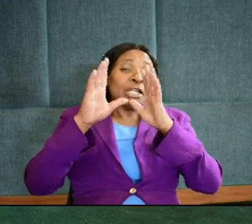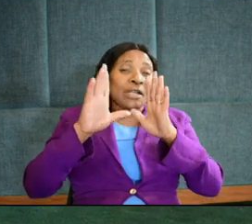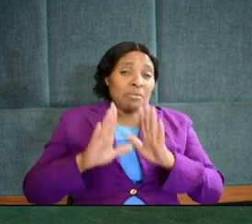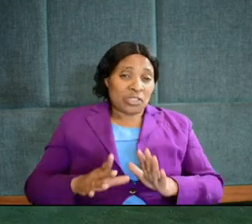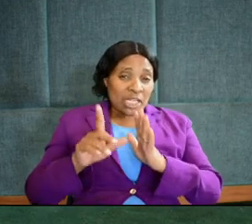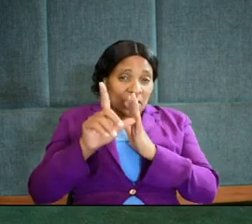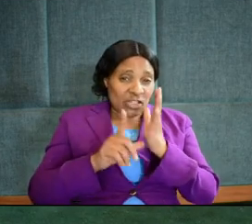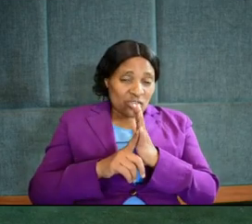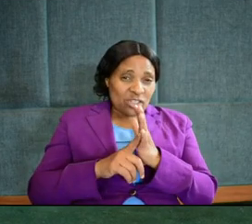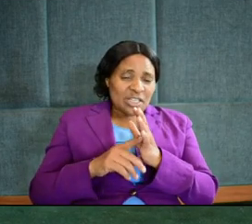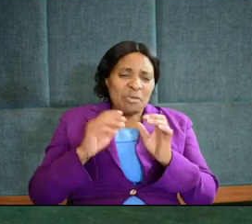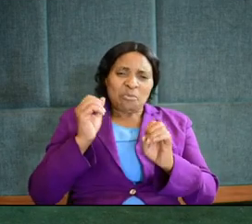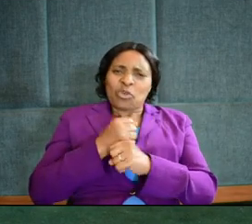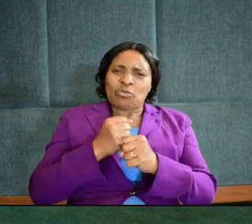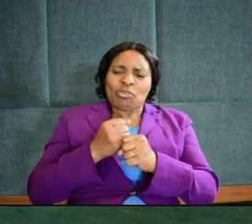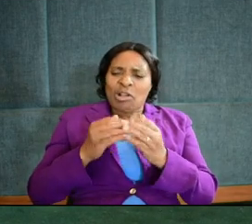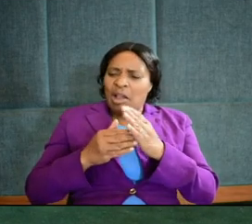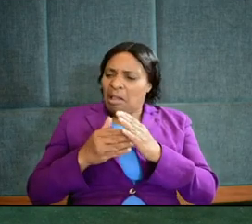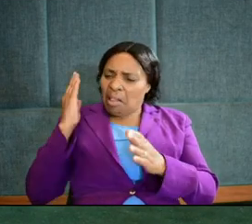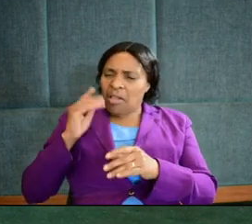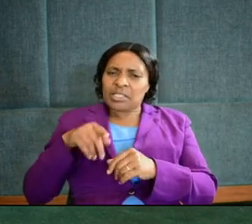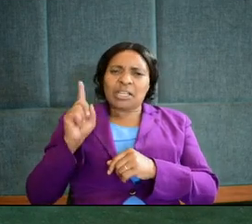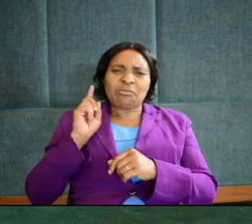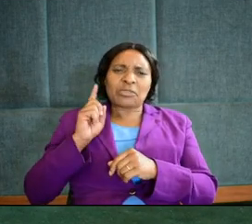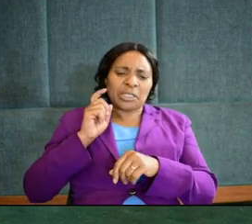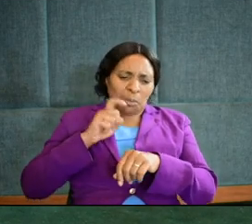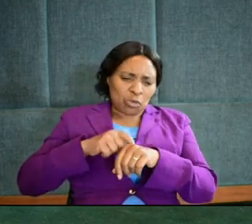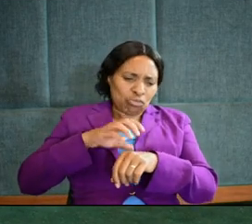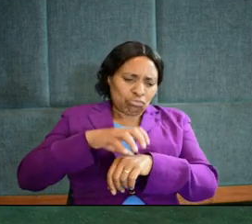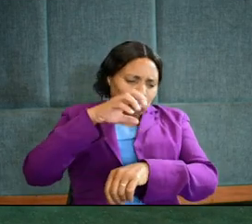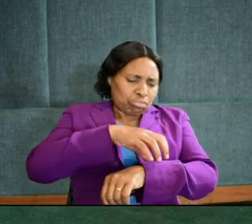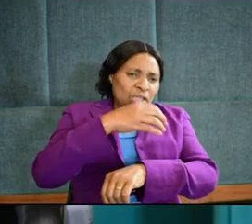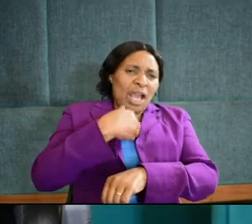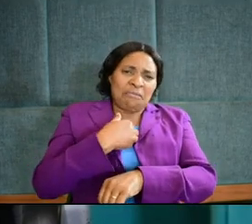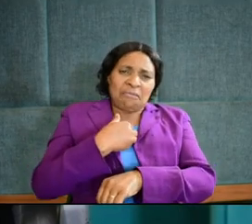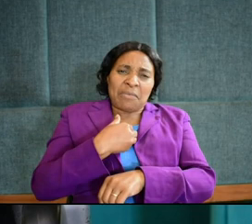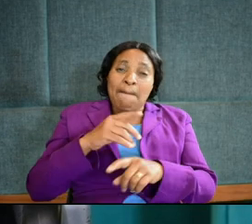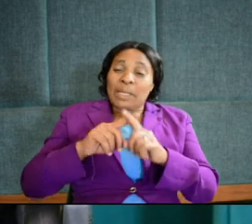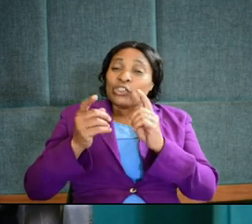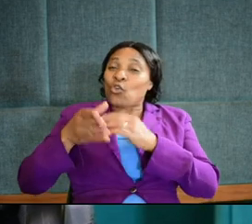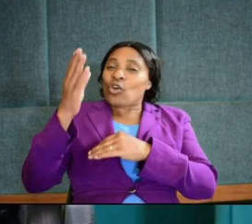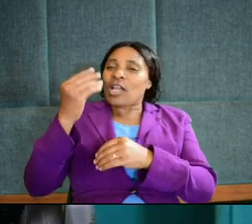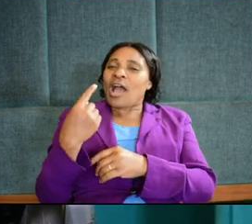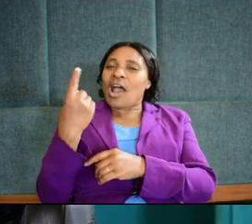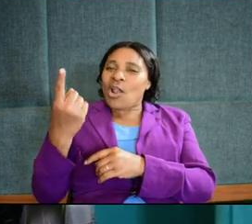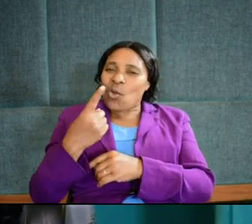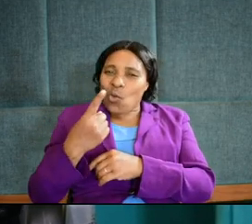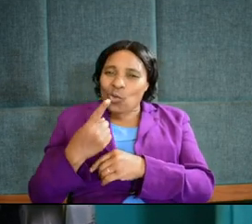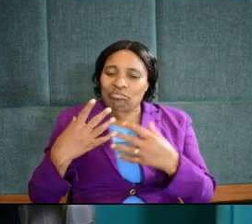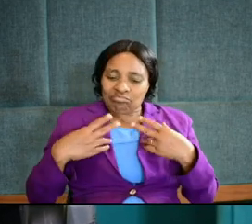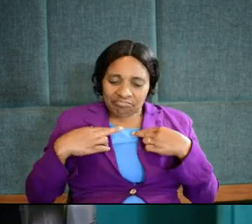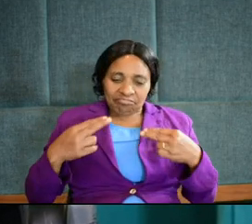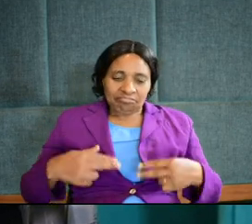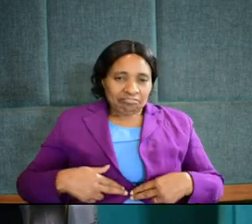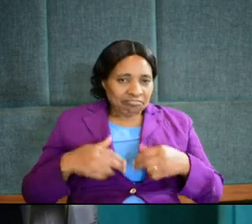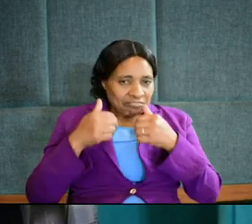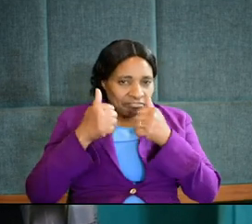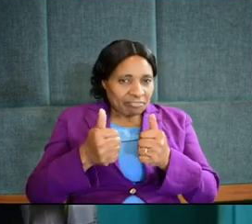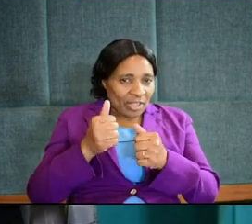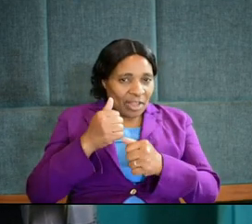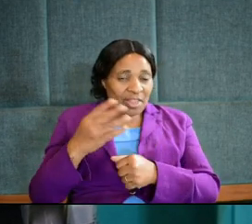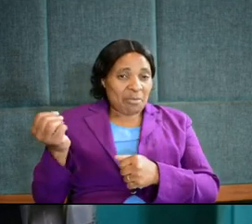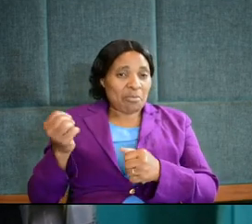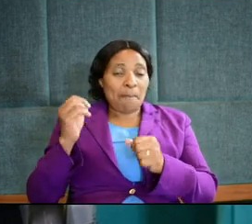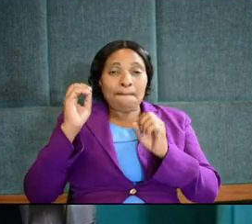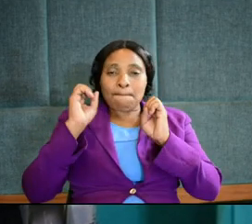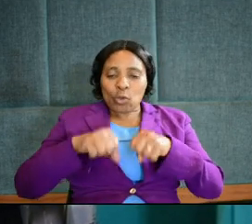save themselves from the fatal effect of the poison in their wounds. God alone was able to heal them. They were required to